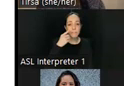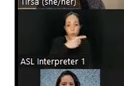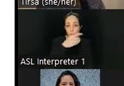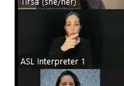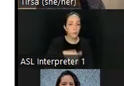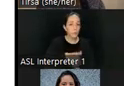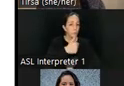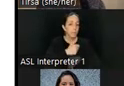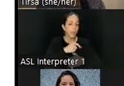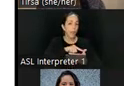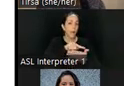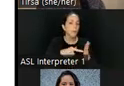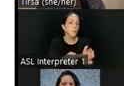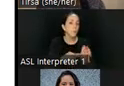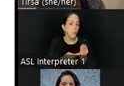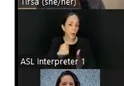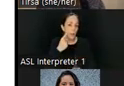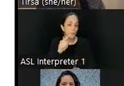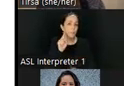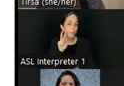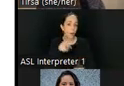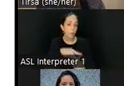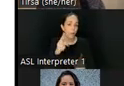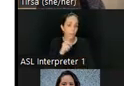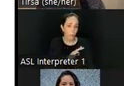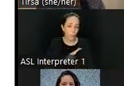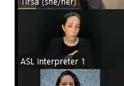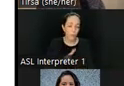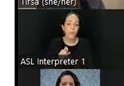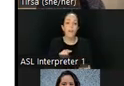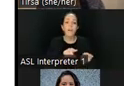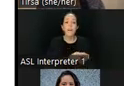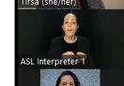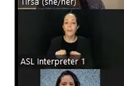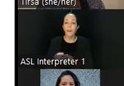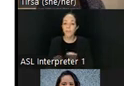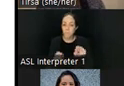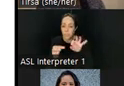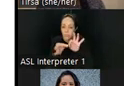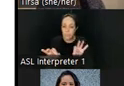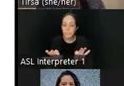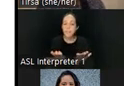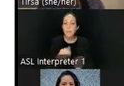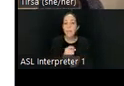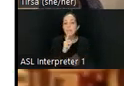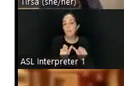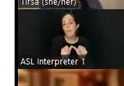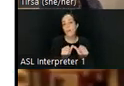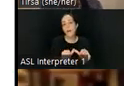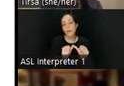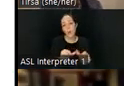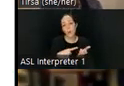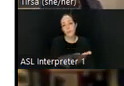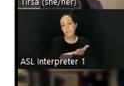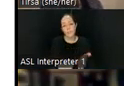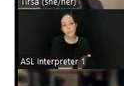but there is also this particular portion here that ensures that it is an ongoing conversation, which is something